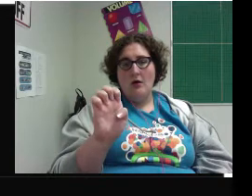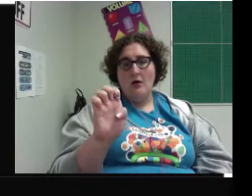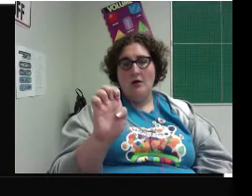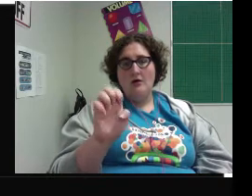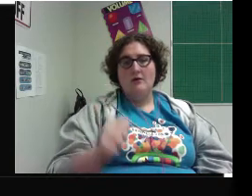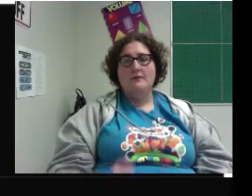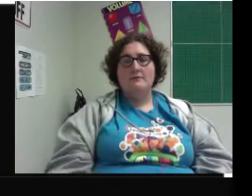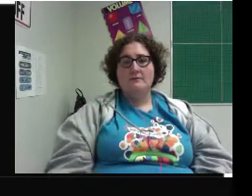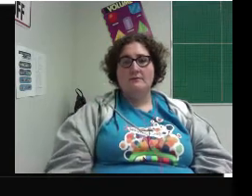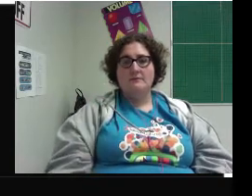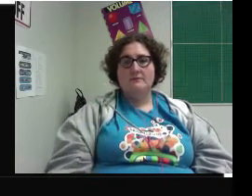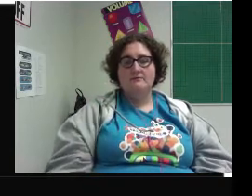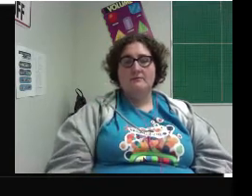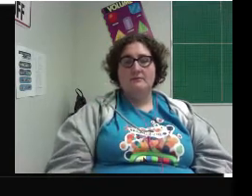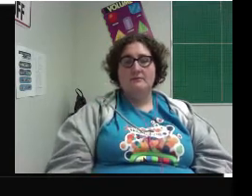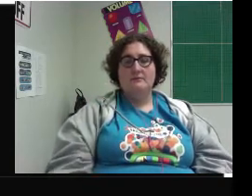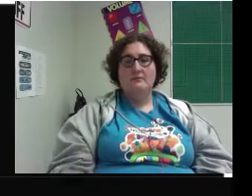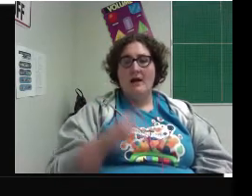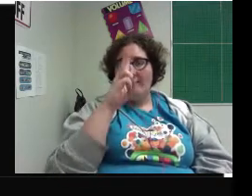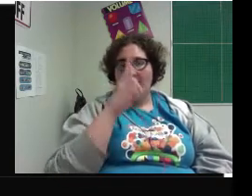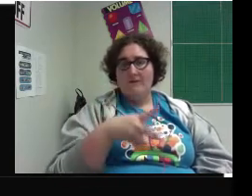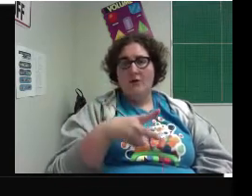by vertical angles.